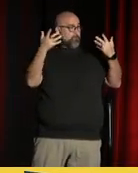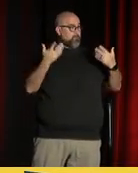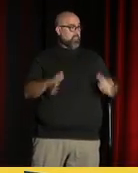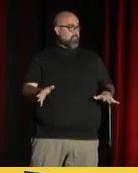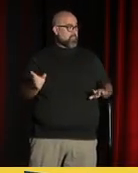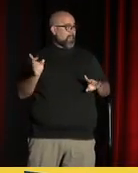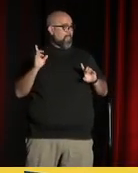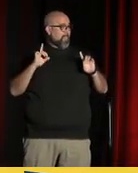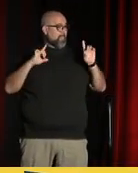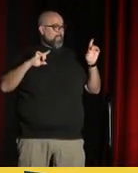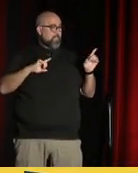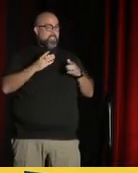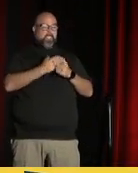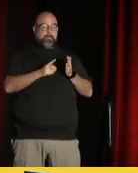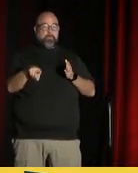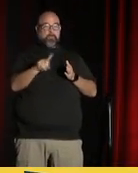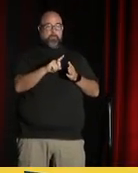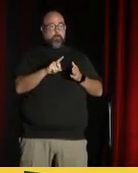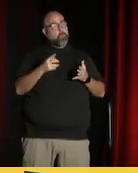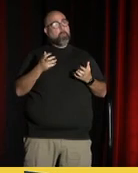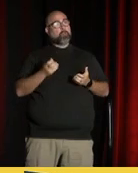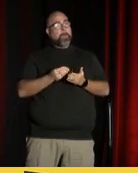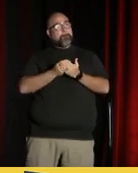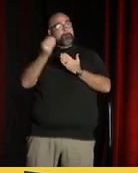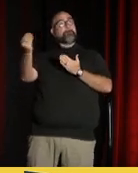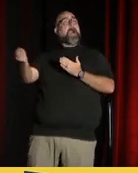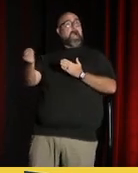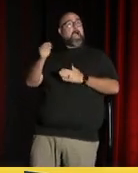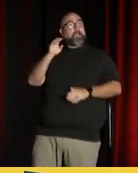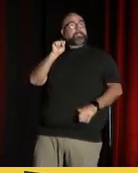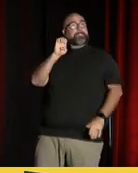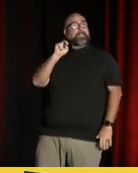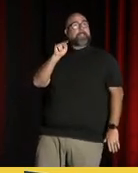this, some of you will want a subscription.